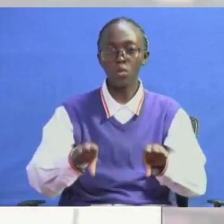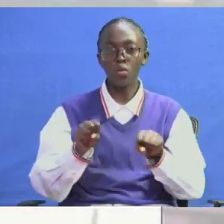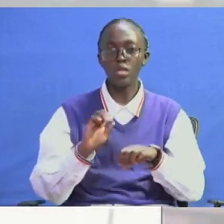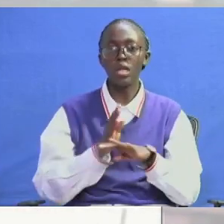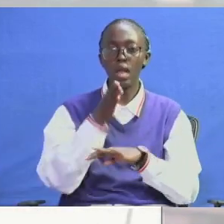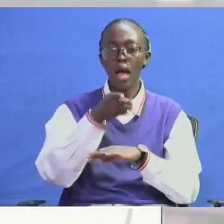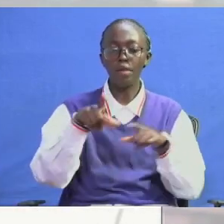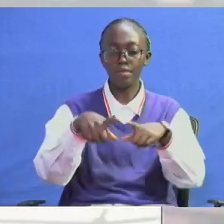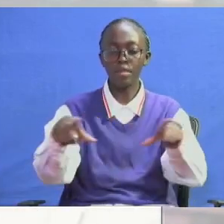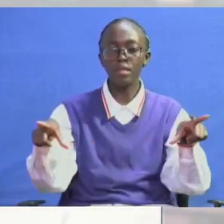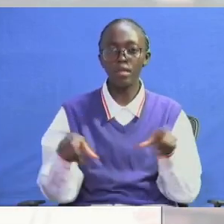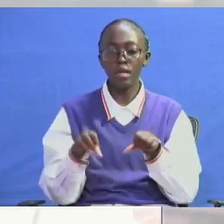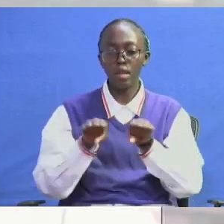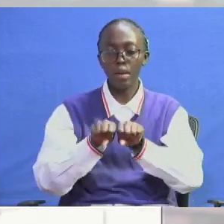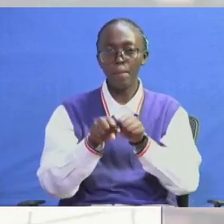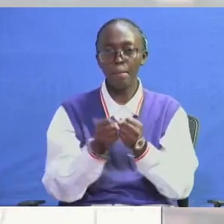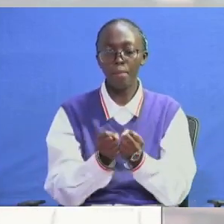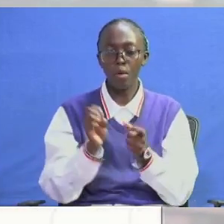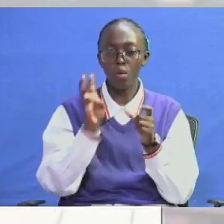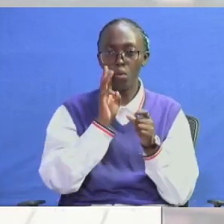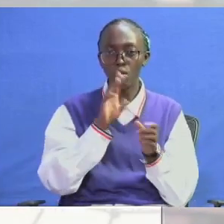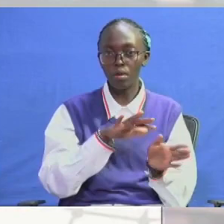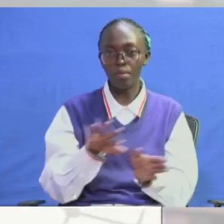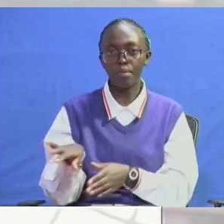yesterday, causing flash floods in the area.